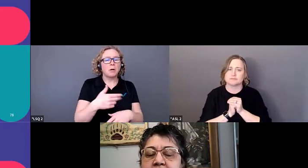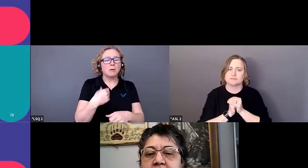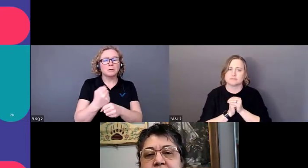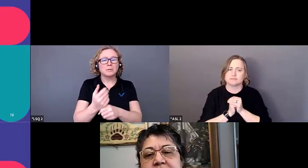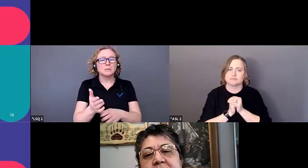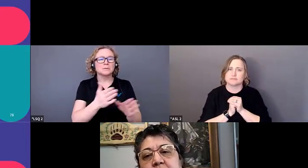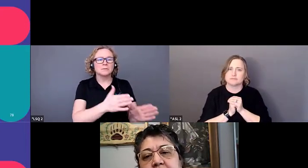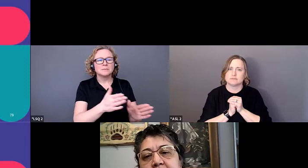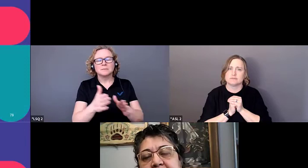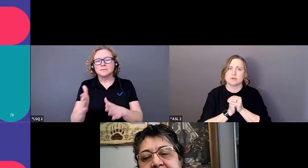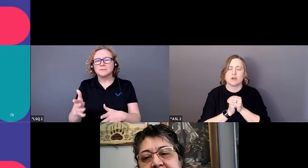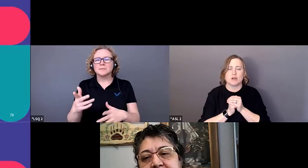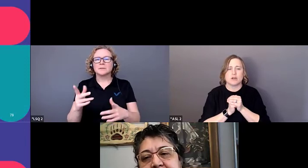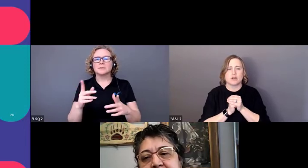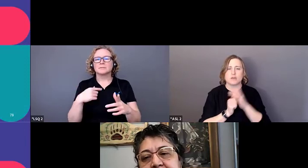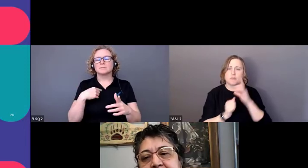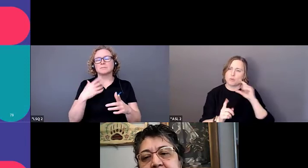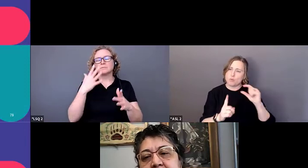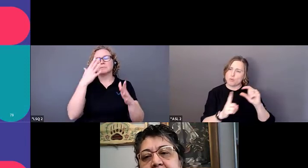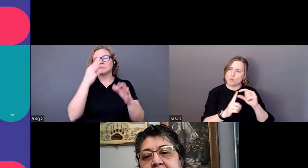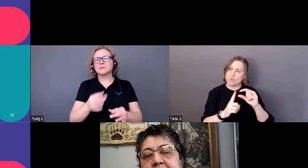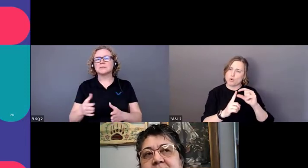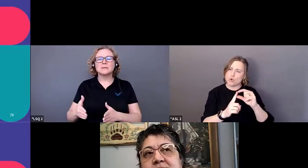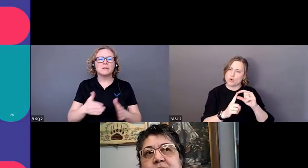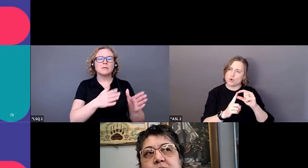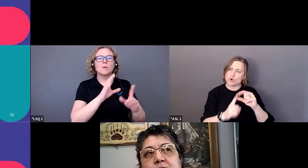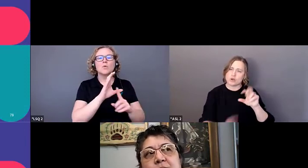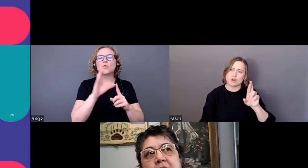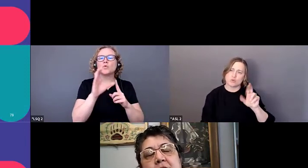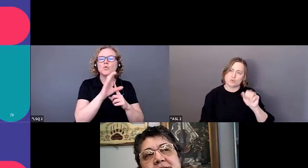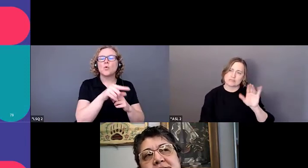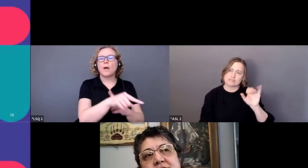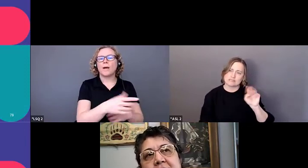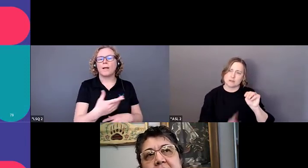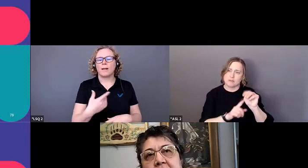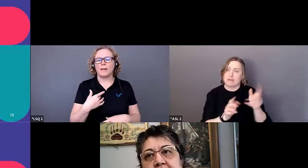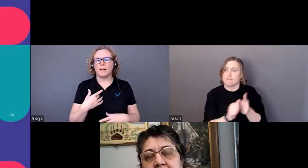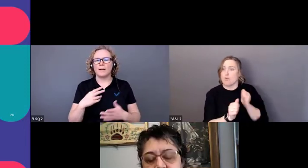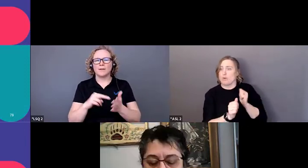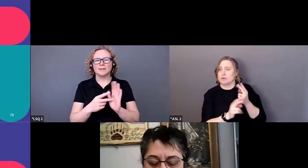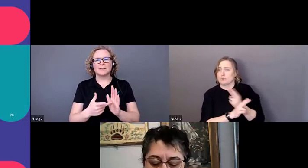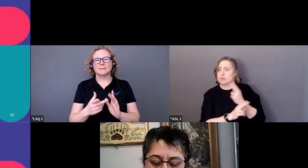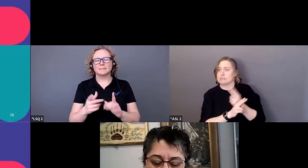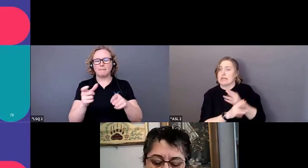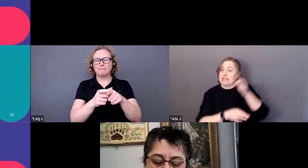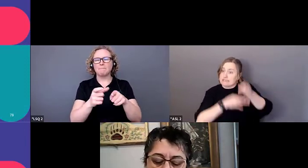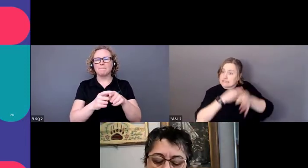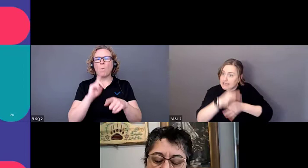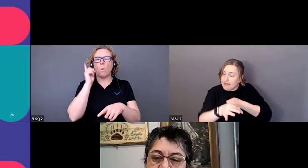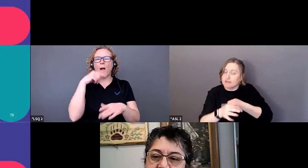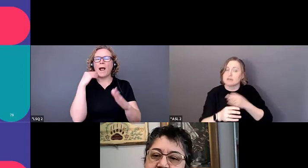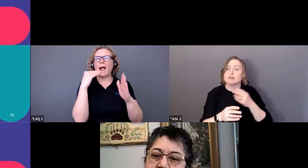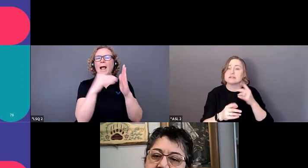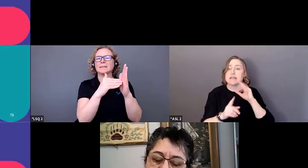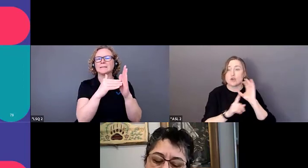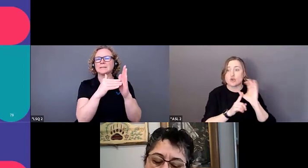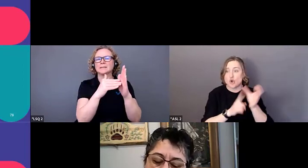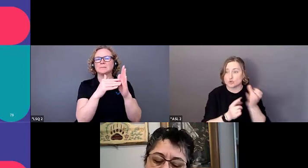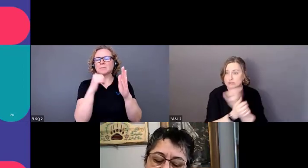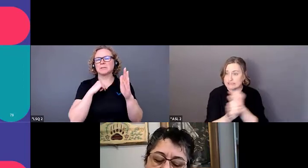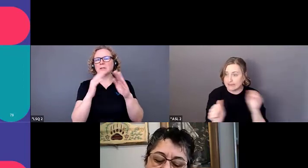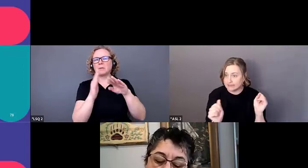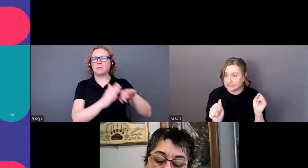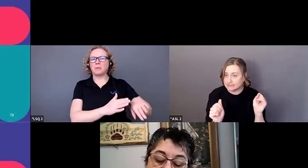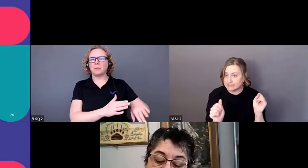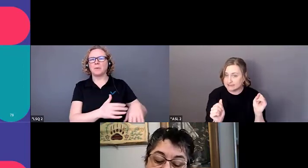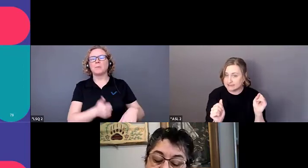avoided using the word racism. And so we concentrated on cultural safety, which for me